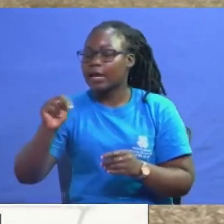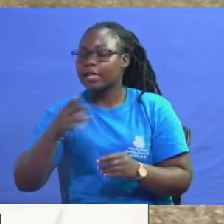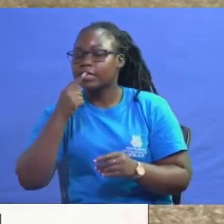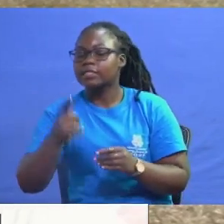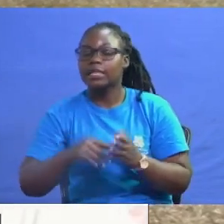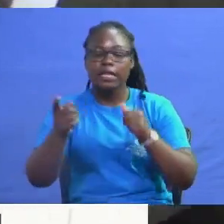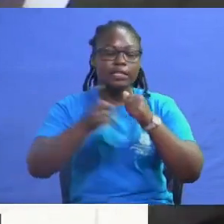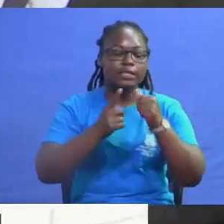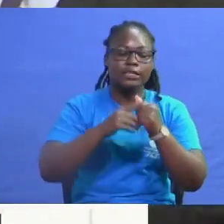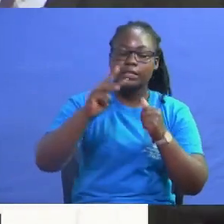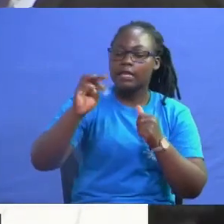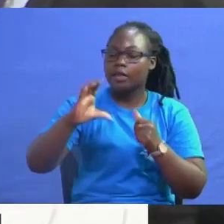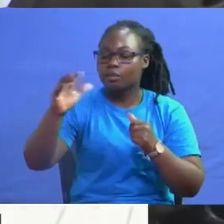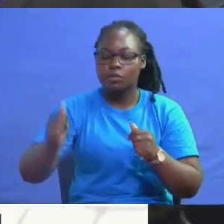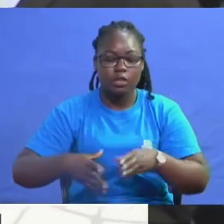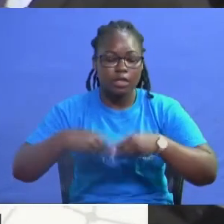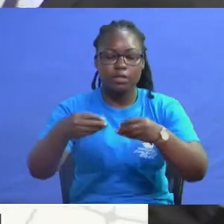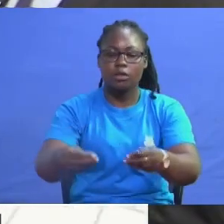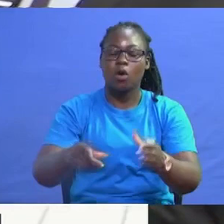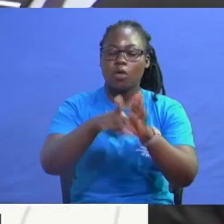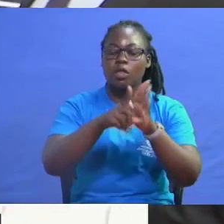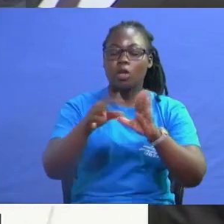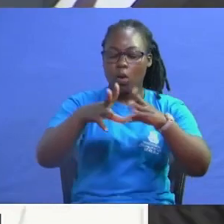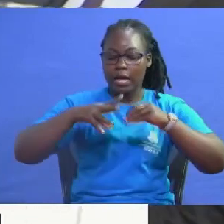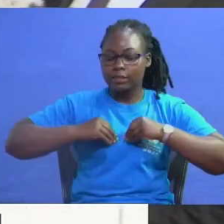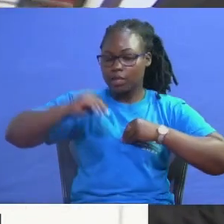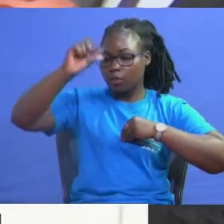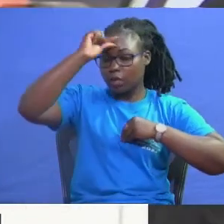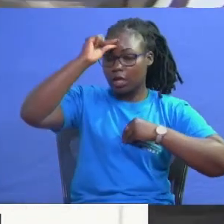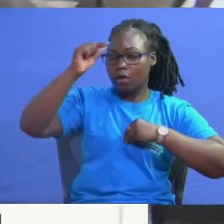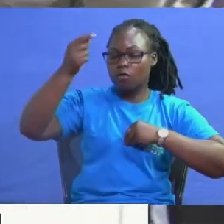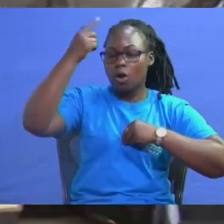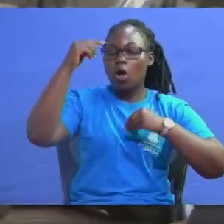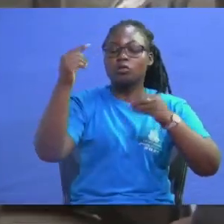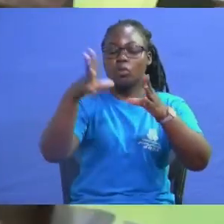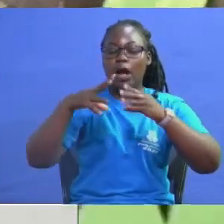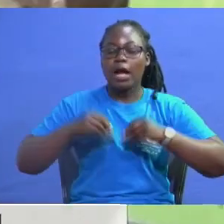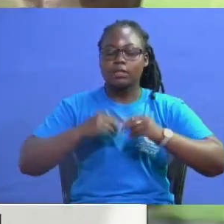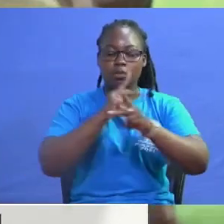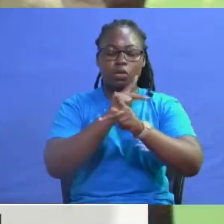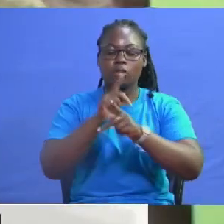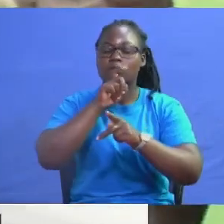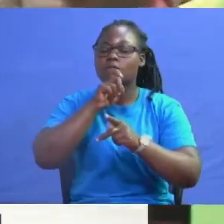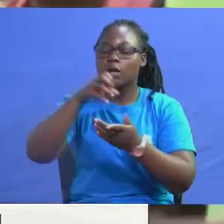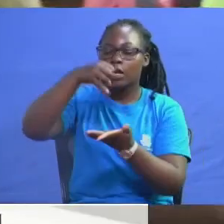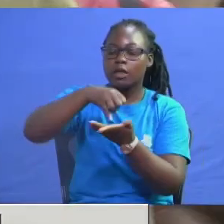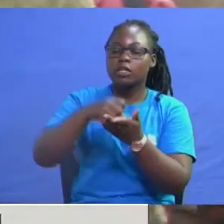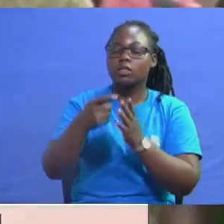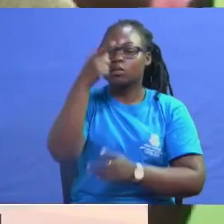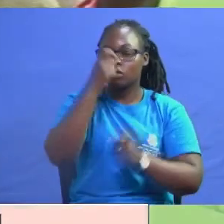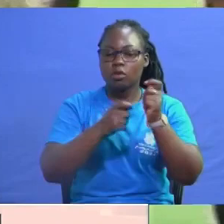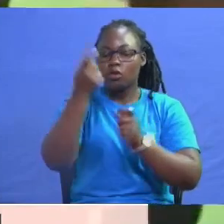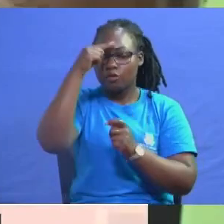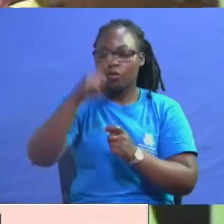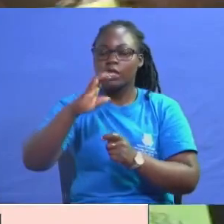passed the law allowing the governor to implement the chick rearing projects, among others, including milk for